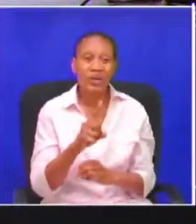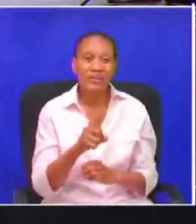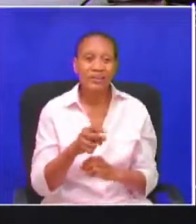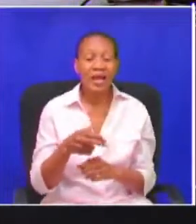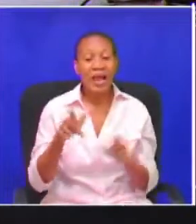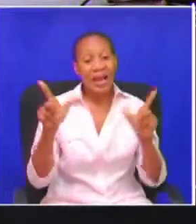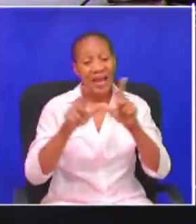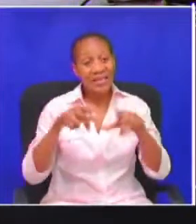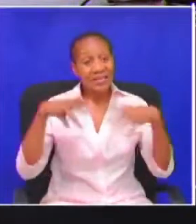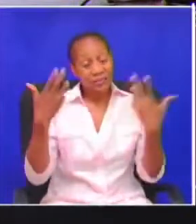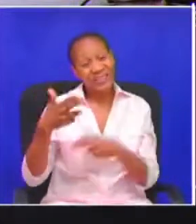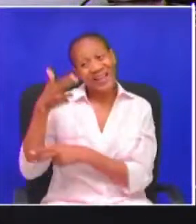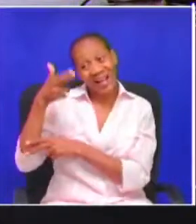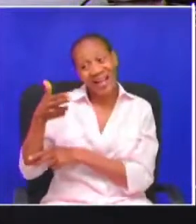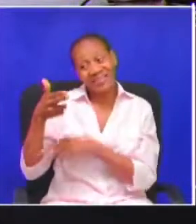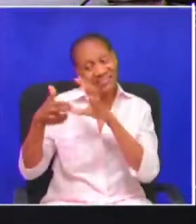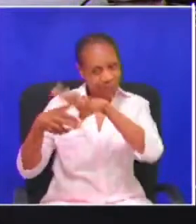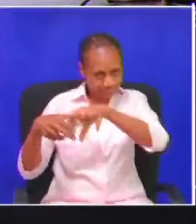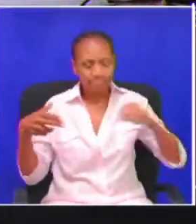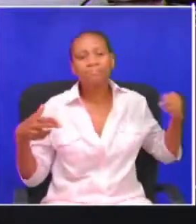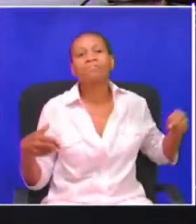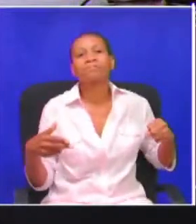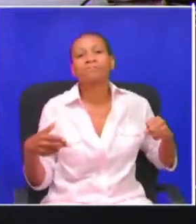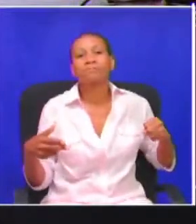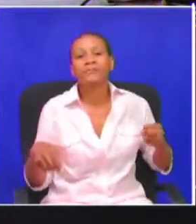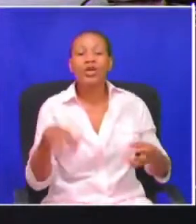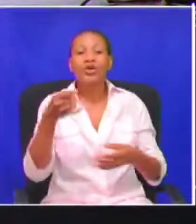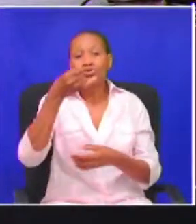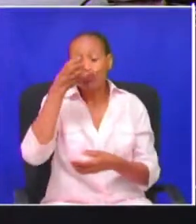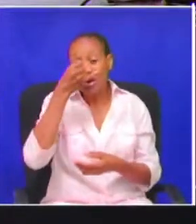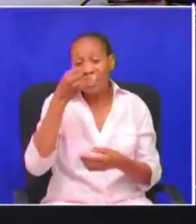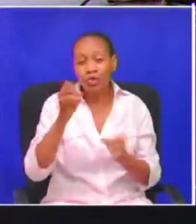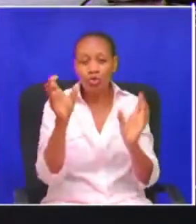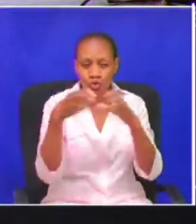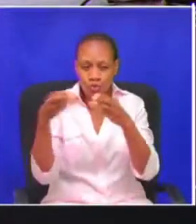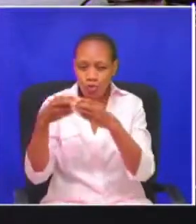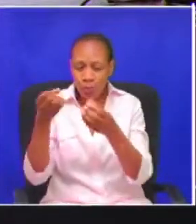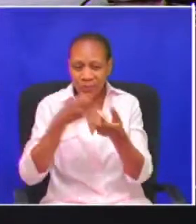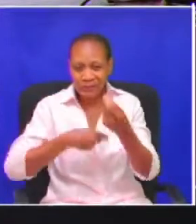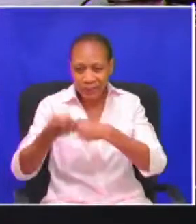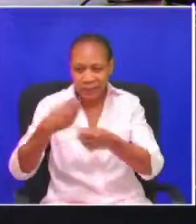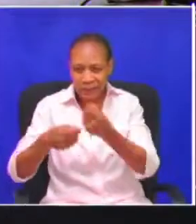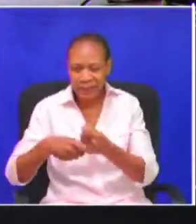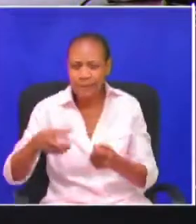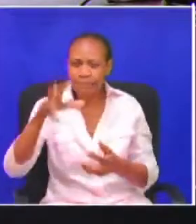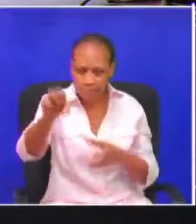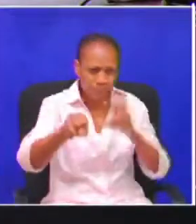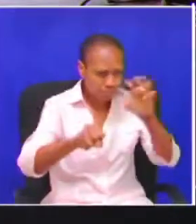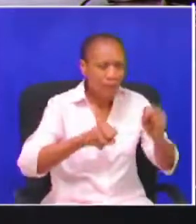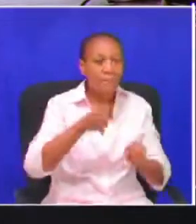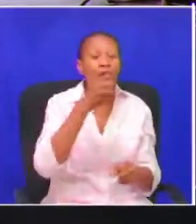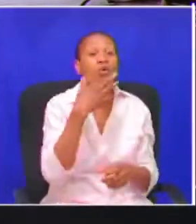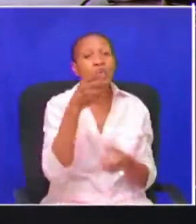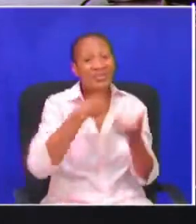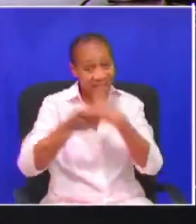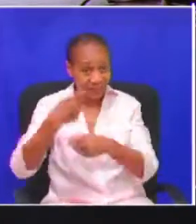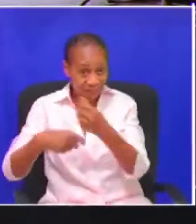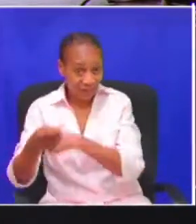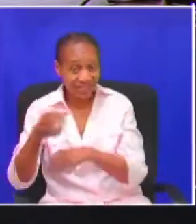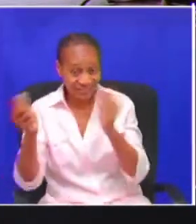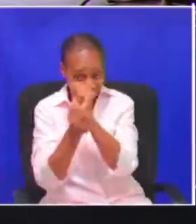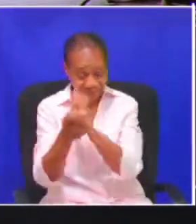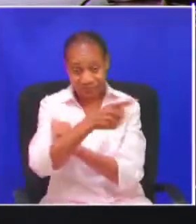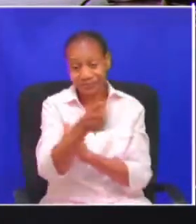firearms, dismantling of drug distribution networks, and the apprehension of wanted gang affiliates. Now,